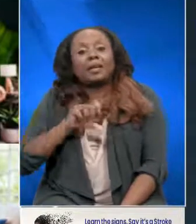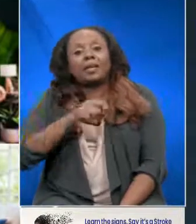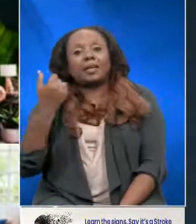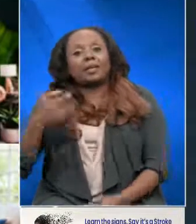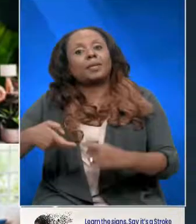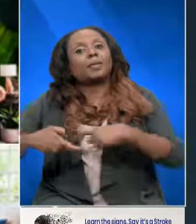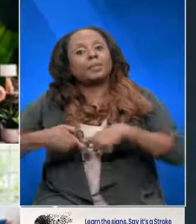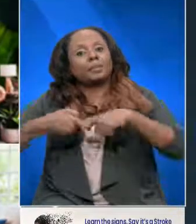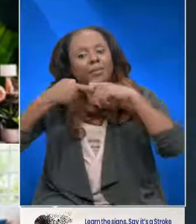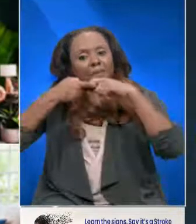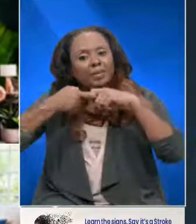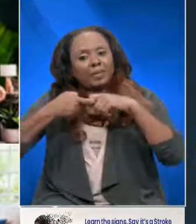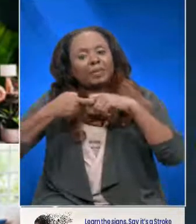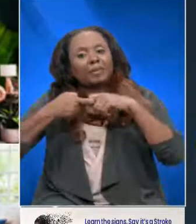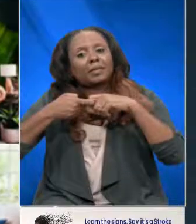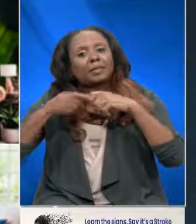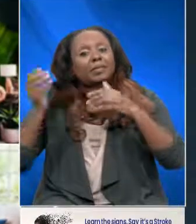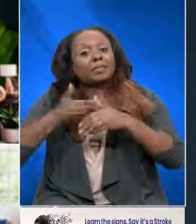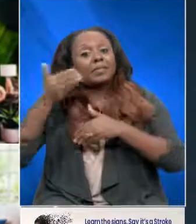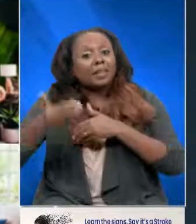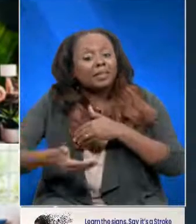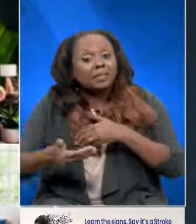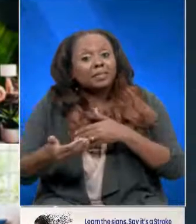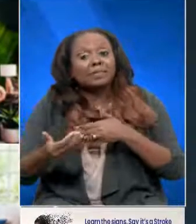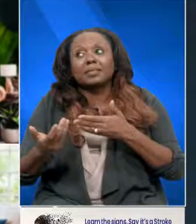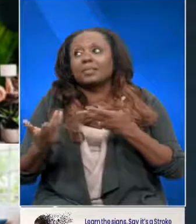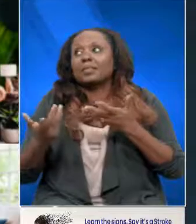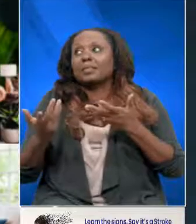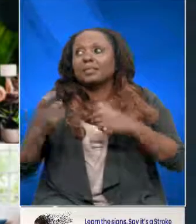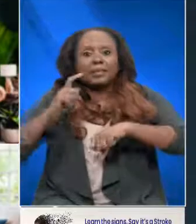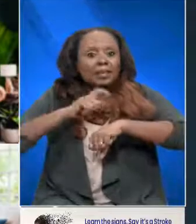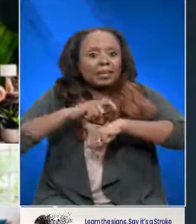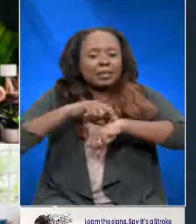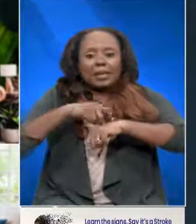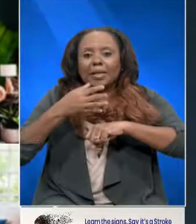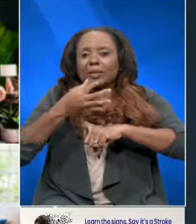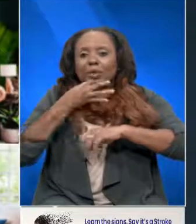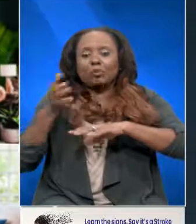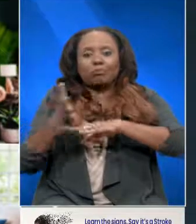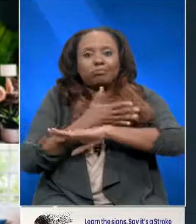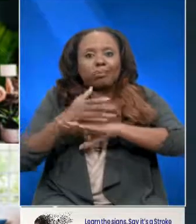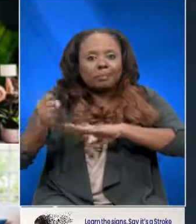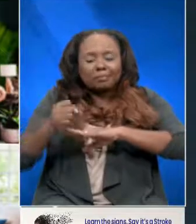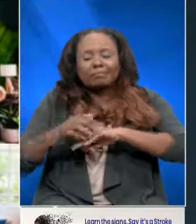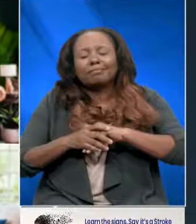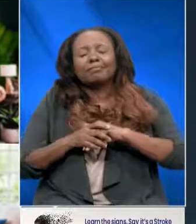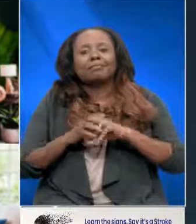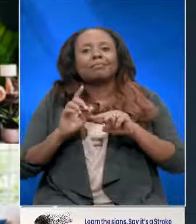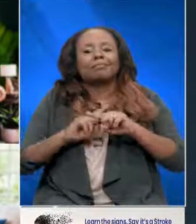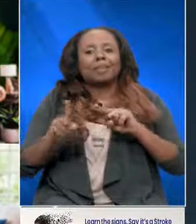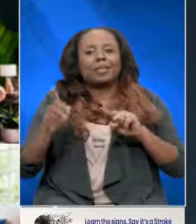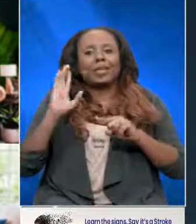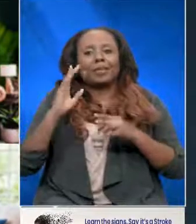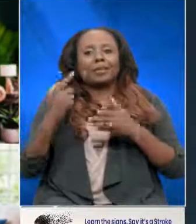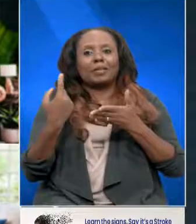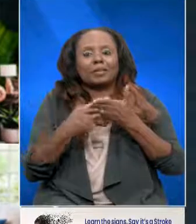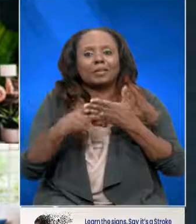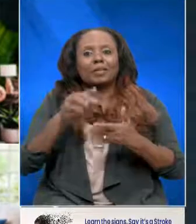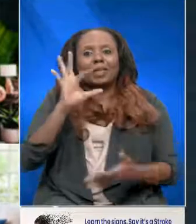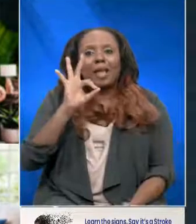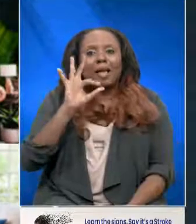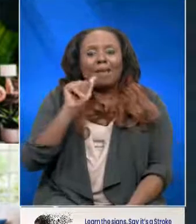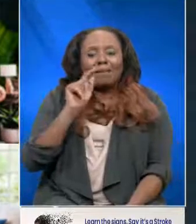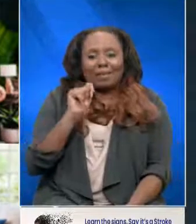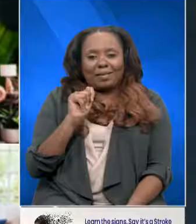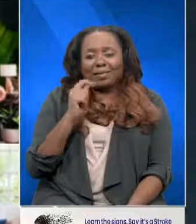break. And then when we come back, we will, I can't believe the time's flown already, but we will take a look at fats, because we didn't